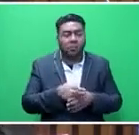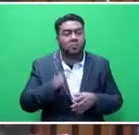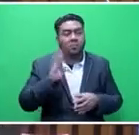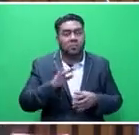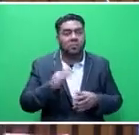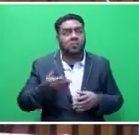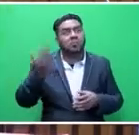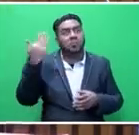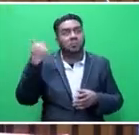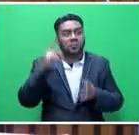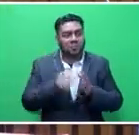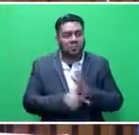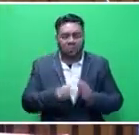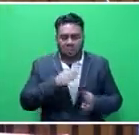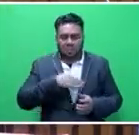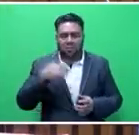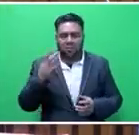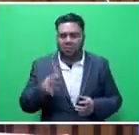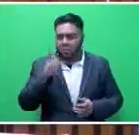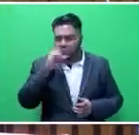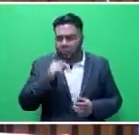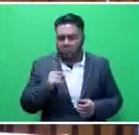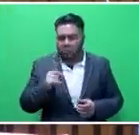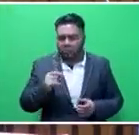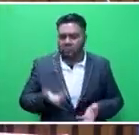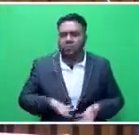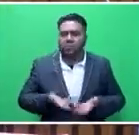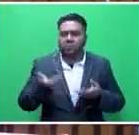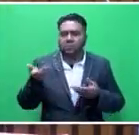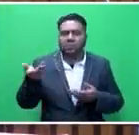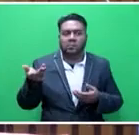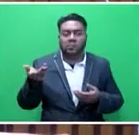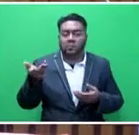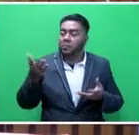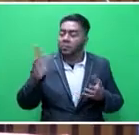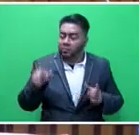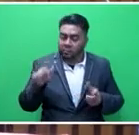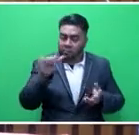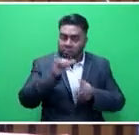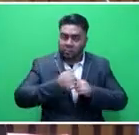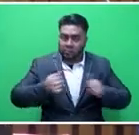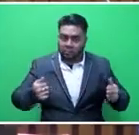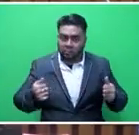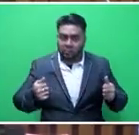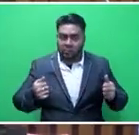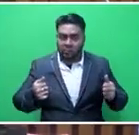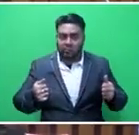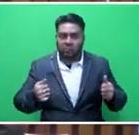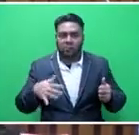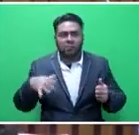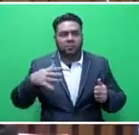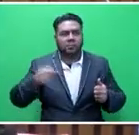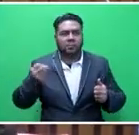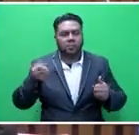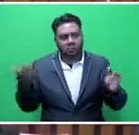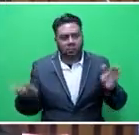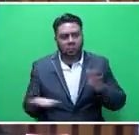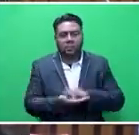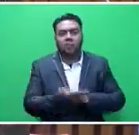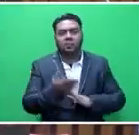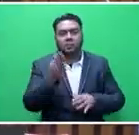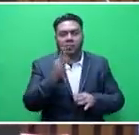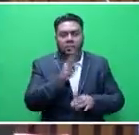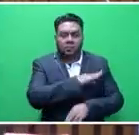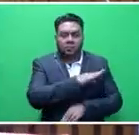time the minister had the discretionary powers to do so. That discretionary power, Mr. Speaker, sir, was taken away under the Bainimarama government.